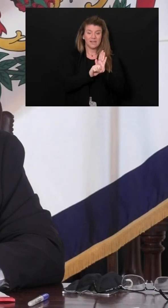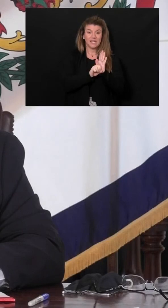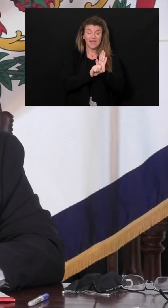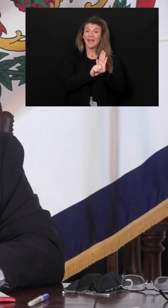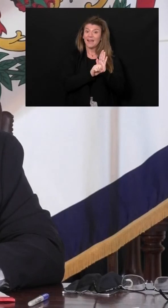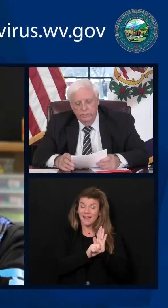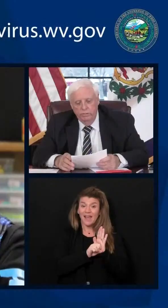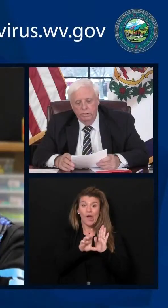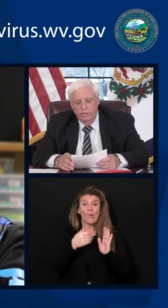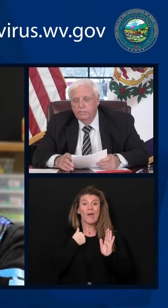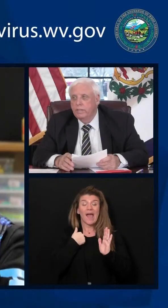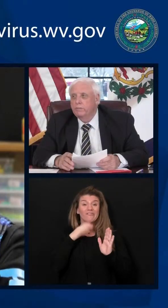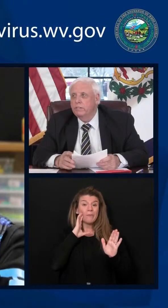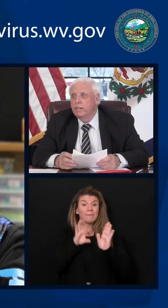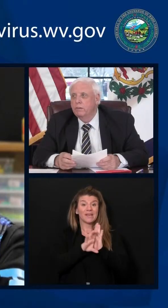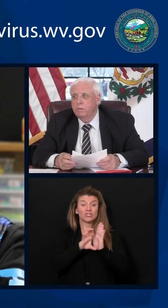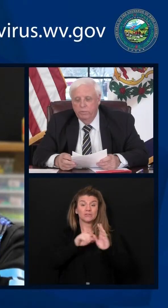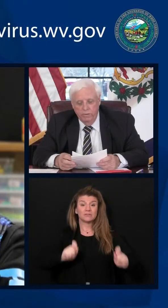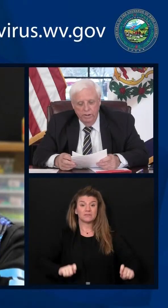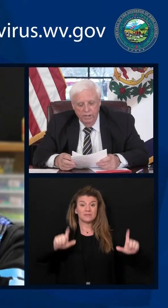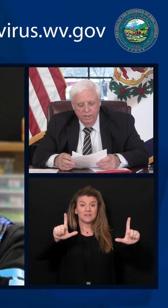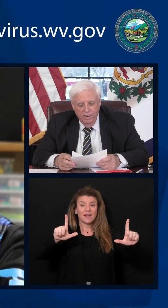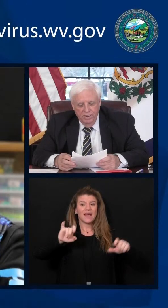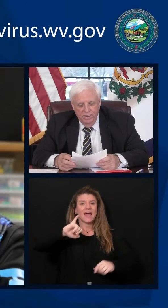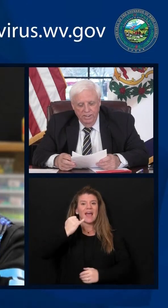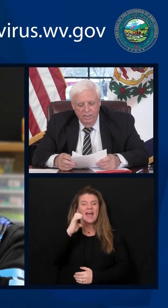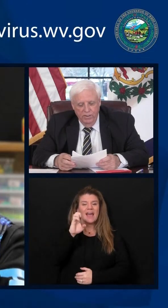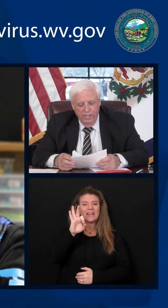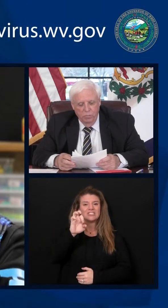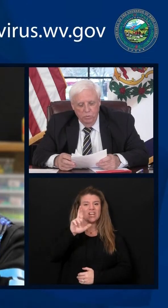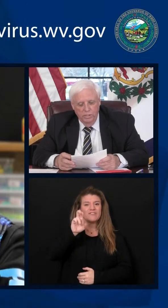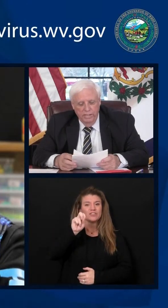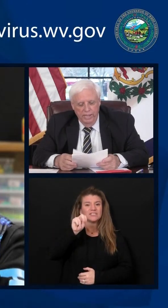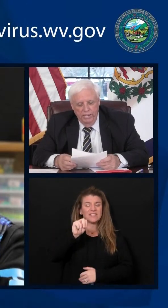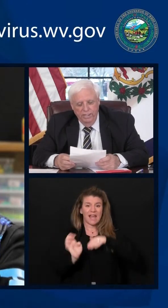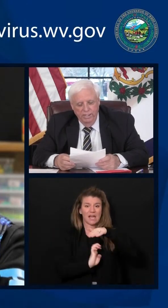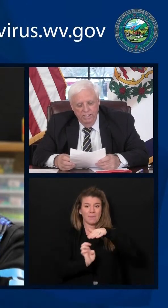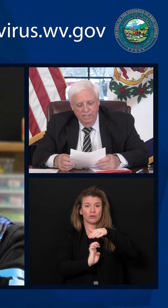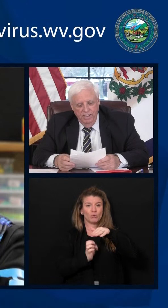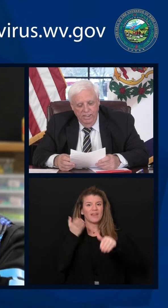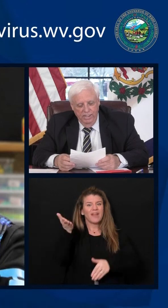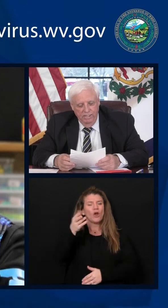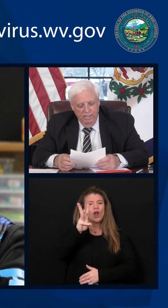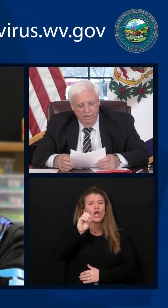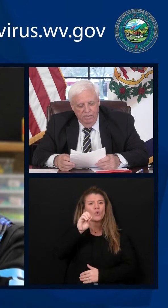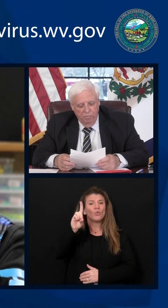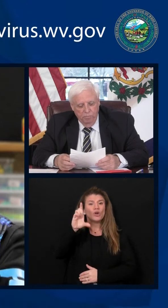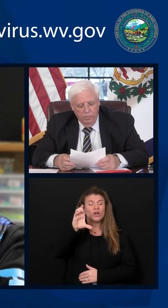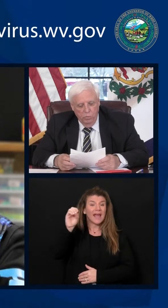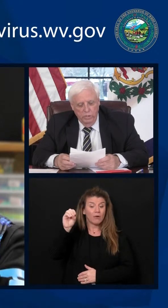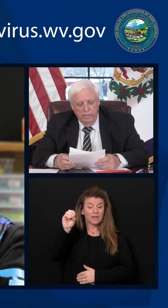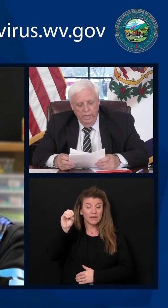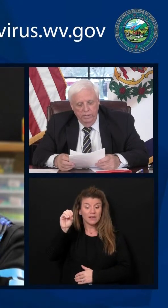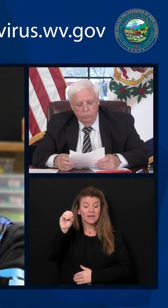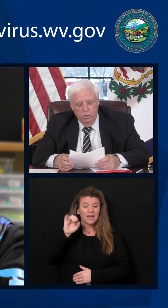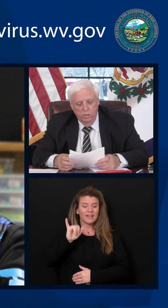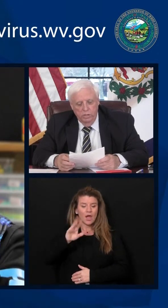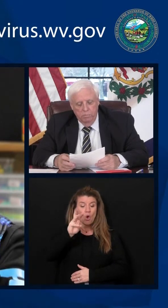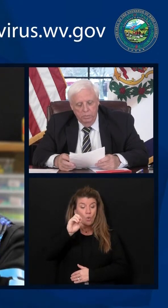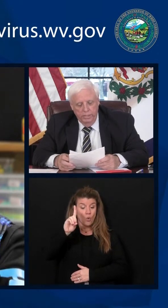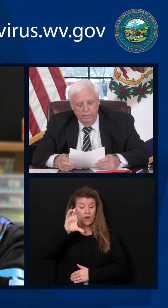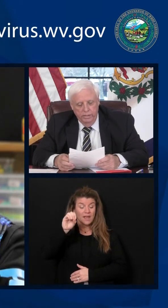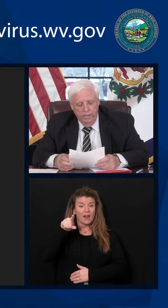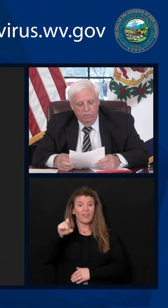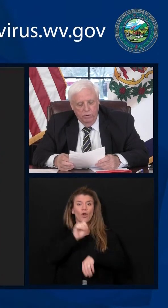some pictures of children at Jefferson Elementary, in Wood County. And Wood County's working